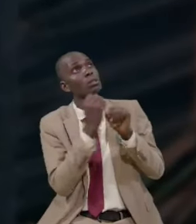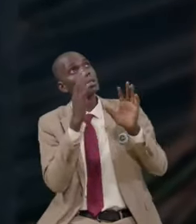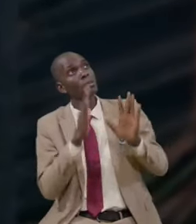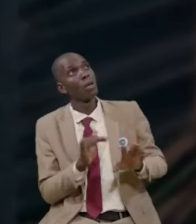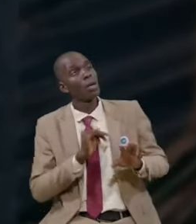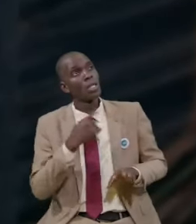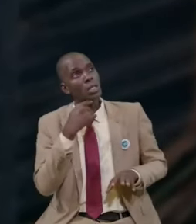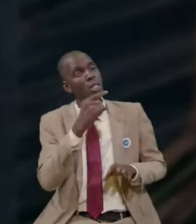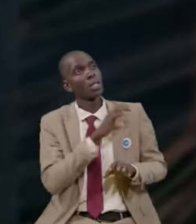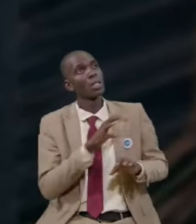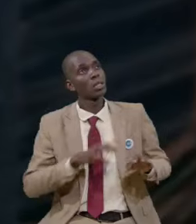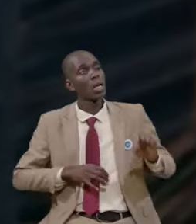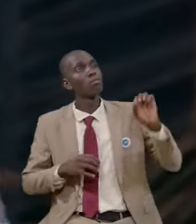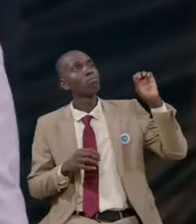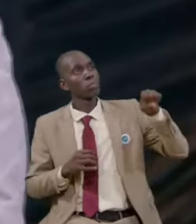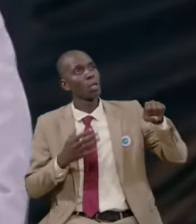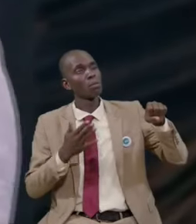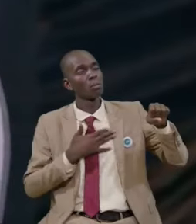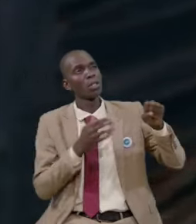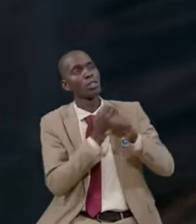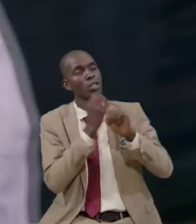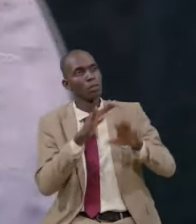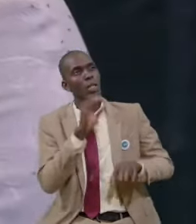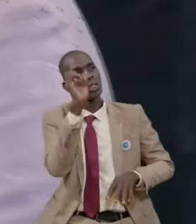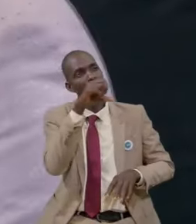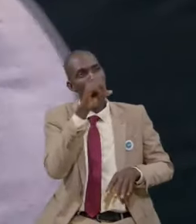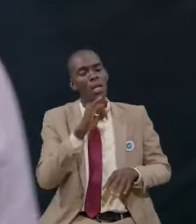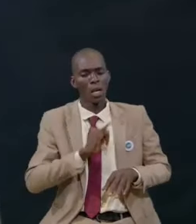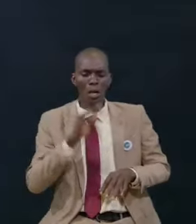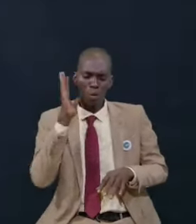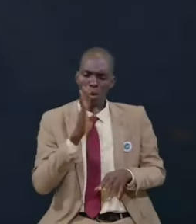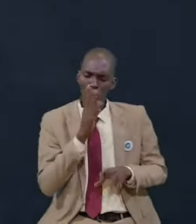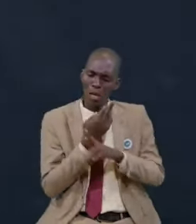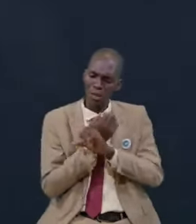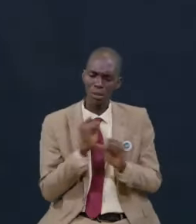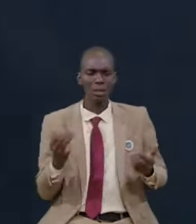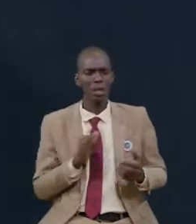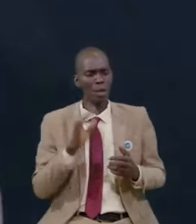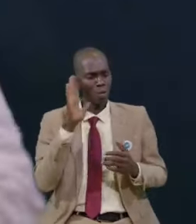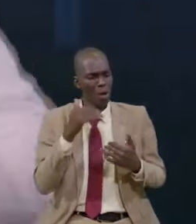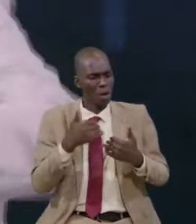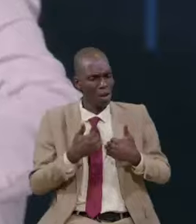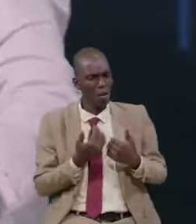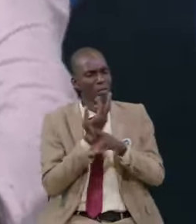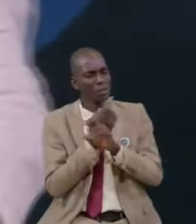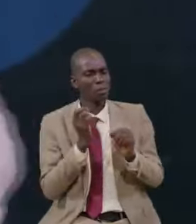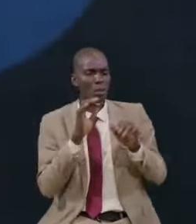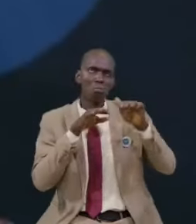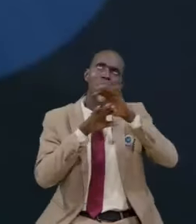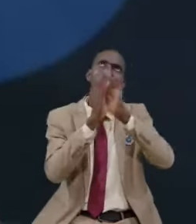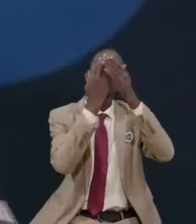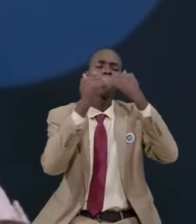Christ my Savior, I will be redeemed. I have redemption, I'll go to heaven. But